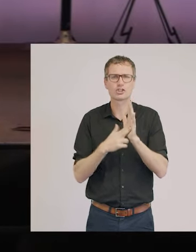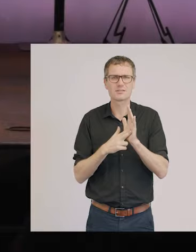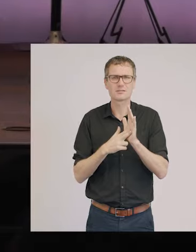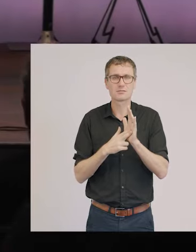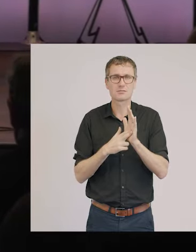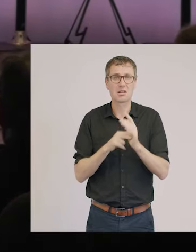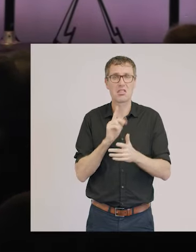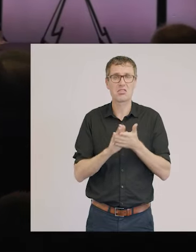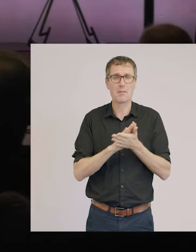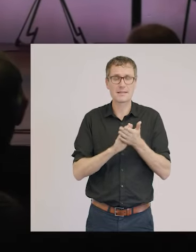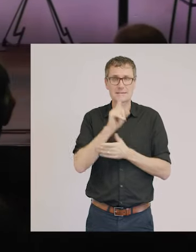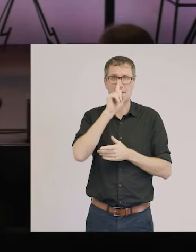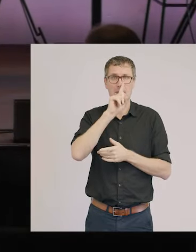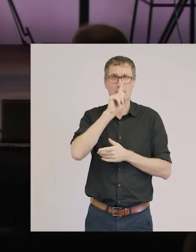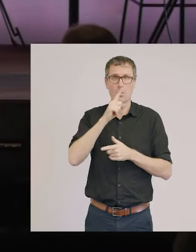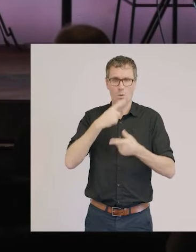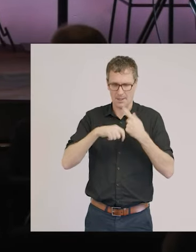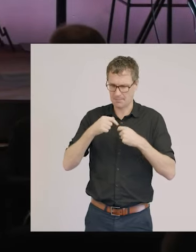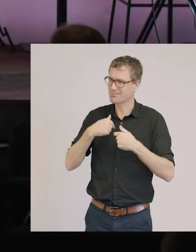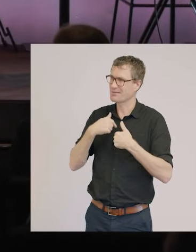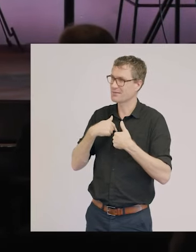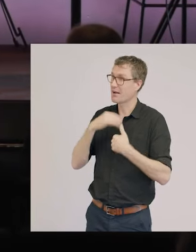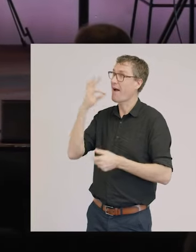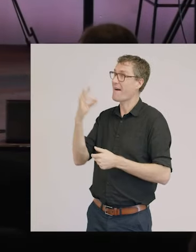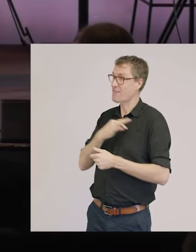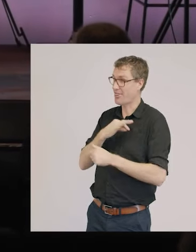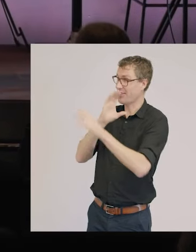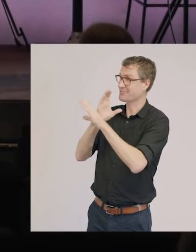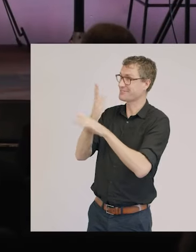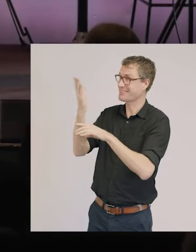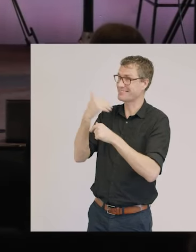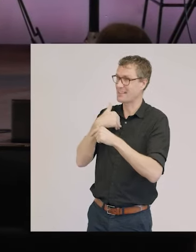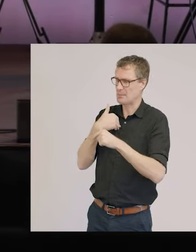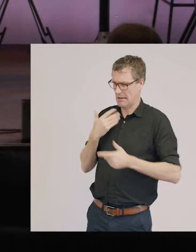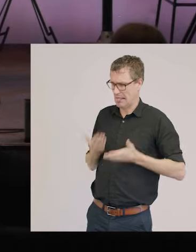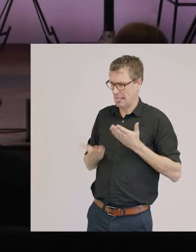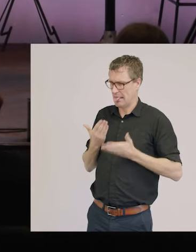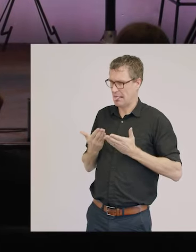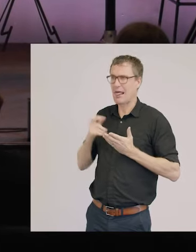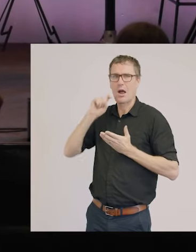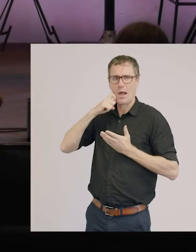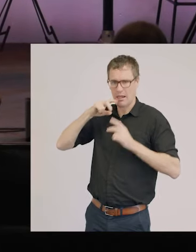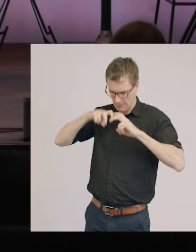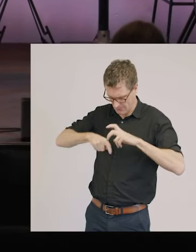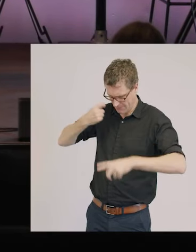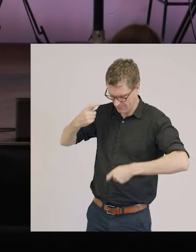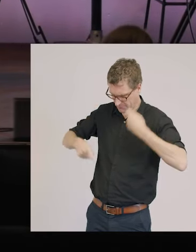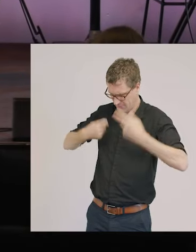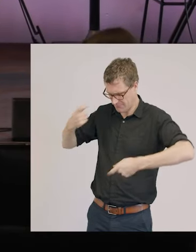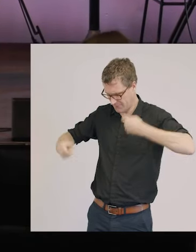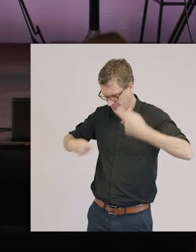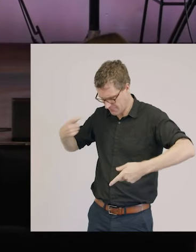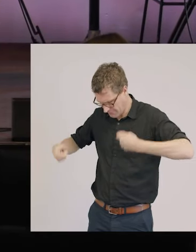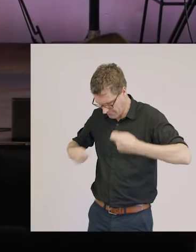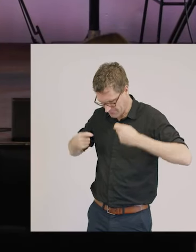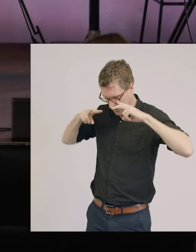deconstruction. And deconstruction, you may have heard it, is sort of where people just get full of doubt and they think, I'm going to pull my faith